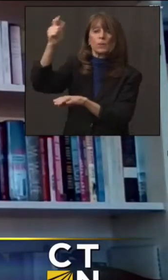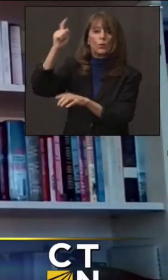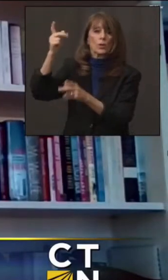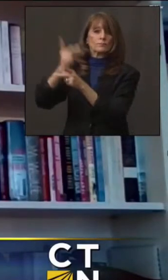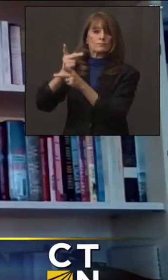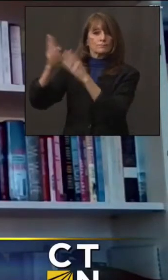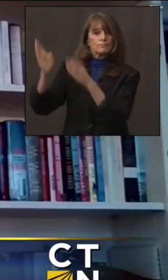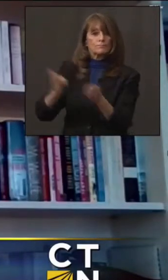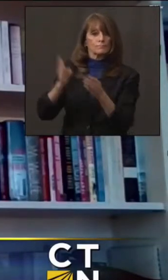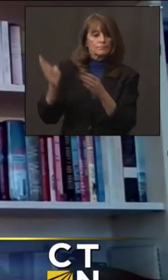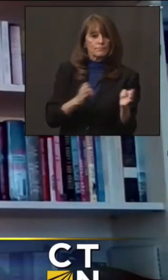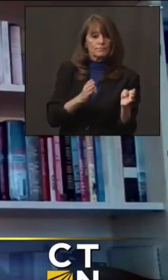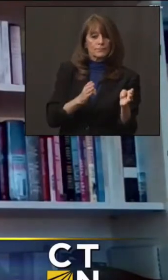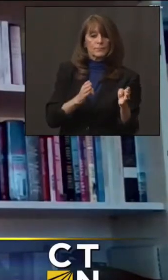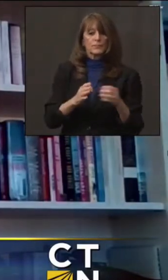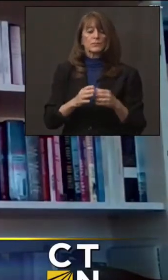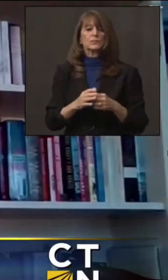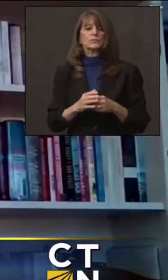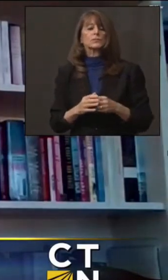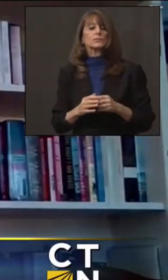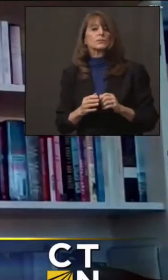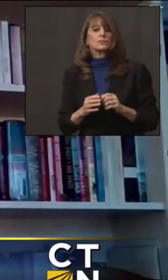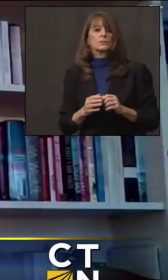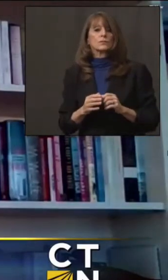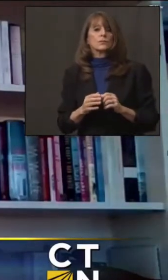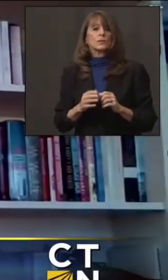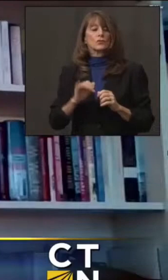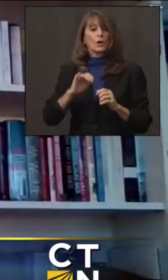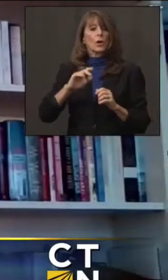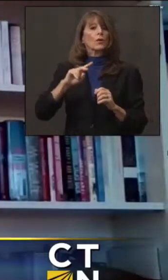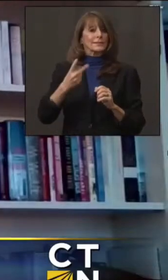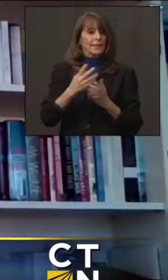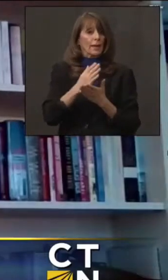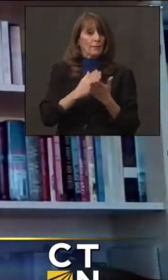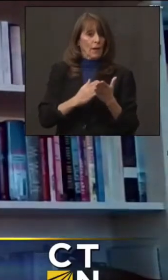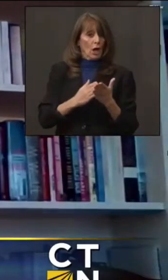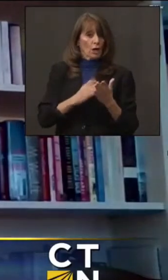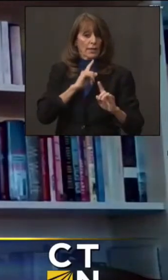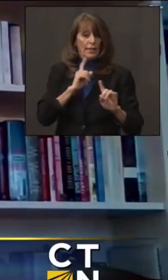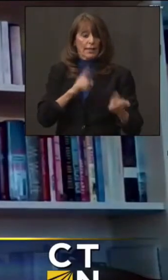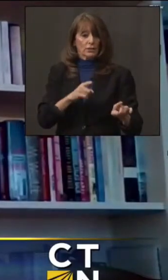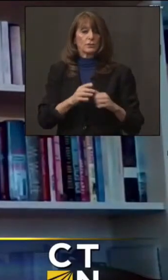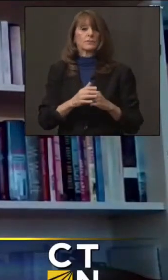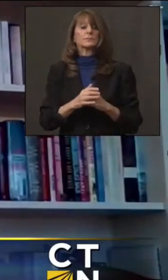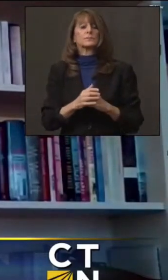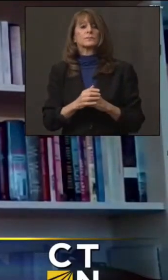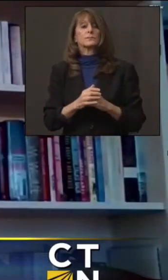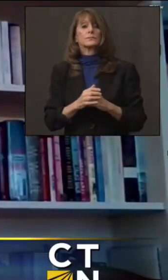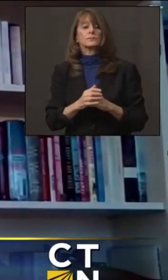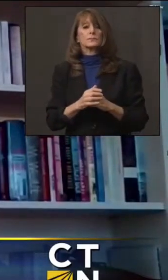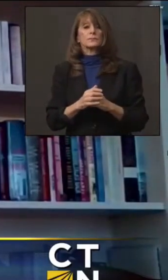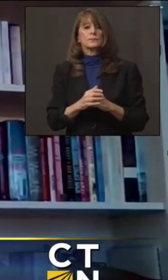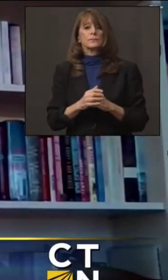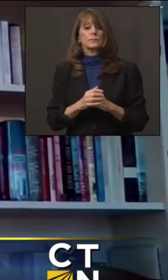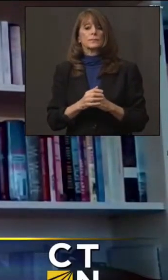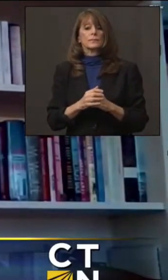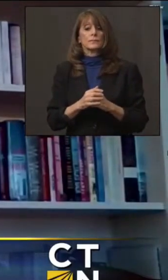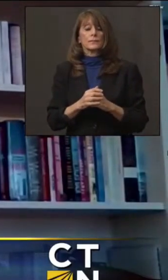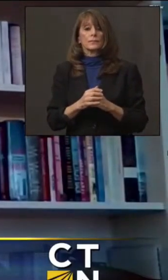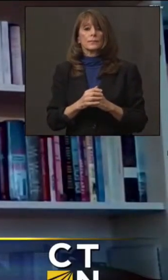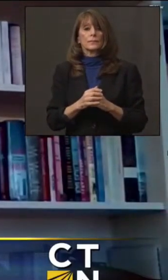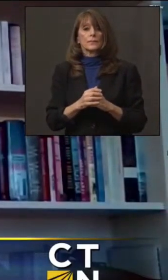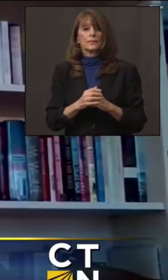then from there, so to answer the second part of your question, the state will designate at the